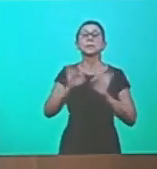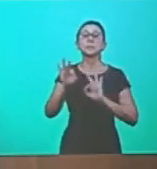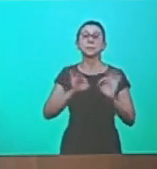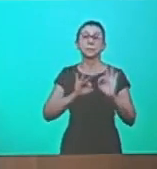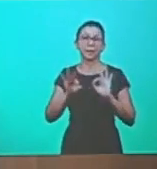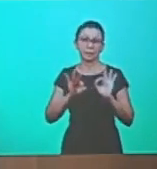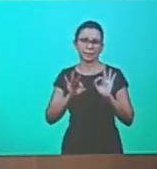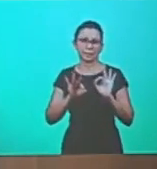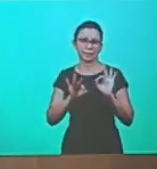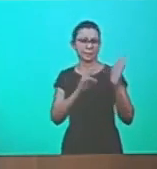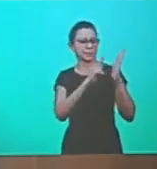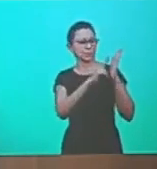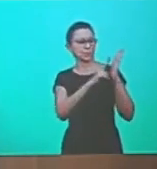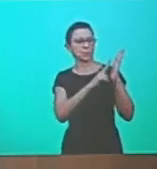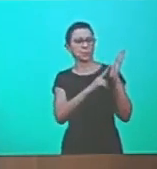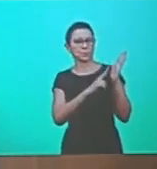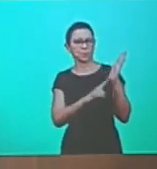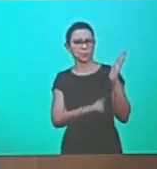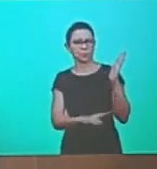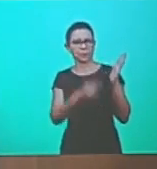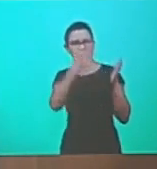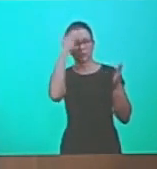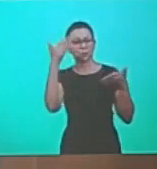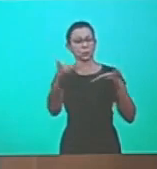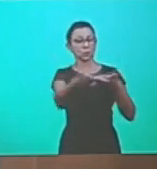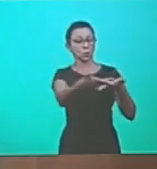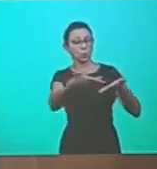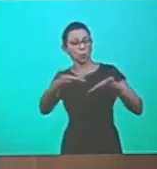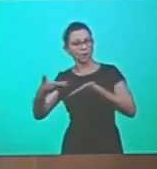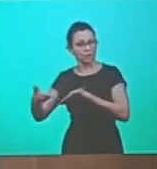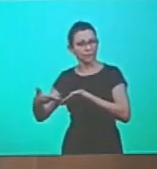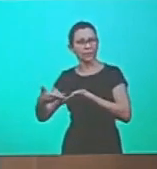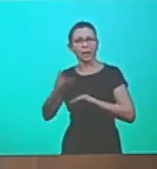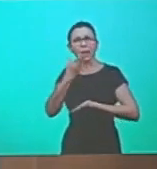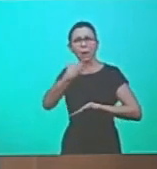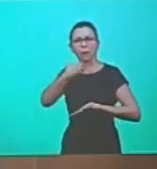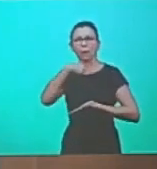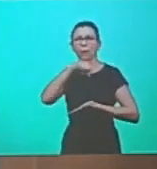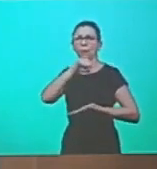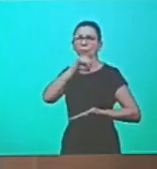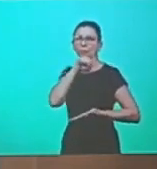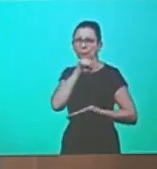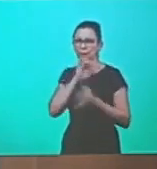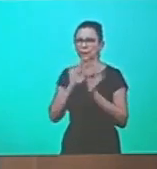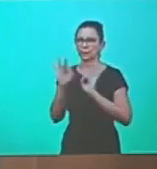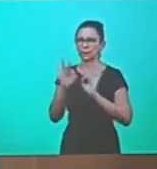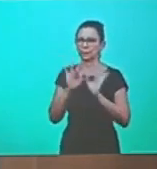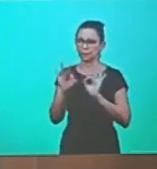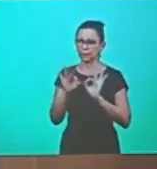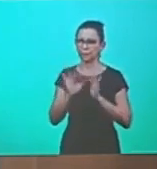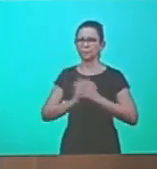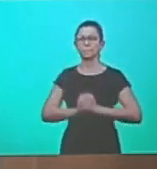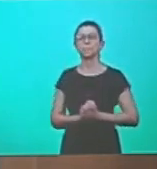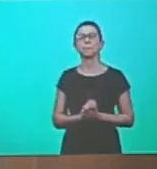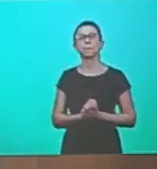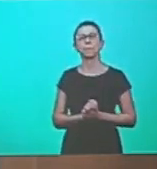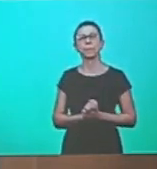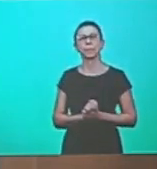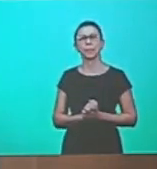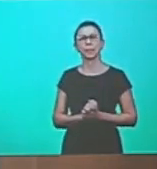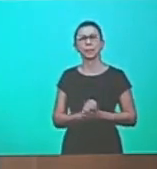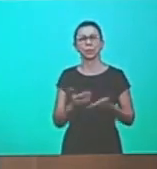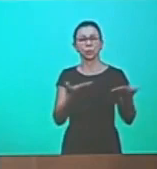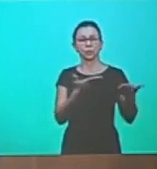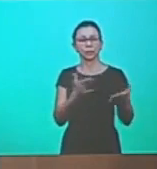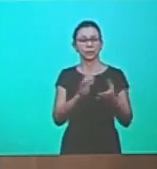of guests. And you know who makes this list of guests? It's the Father. The Father prepares the list and